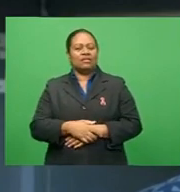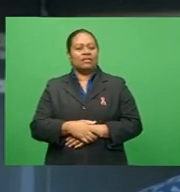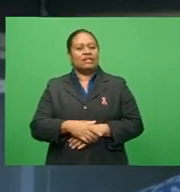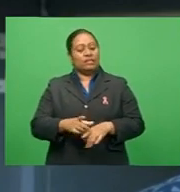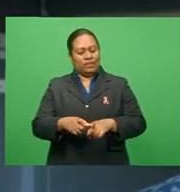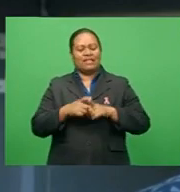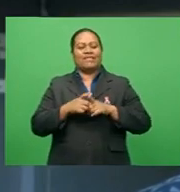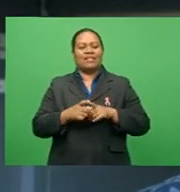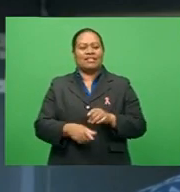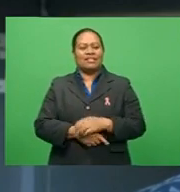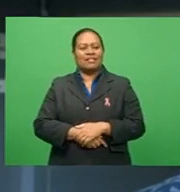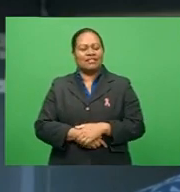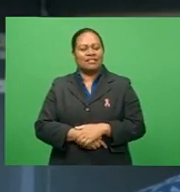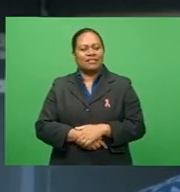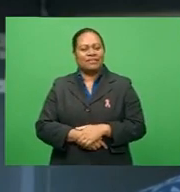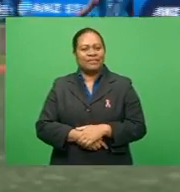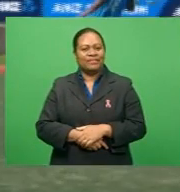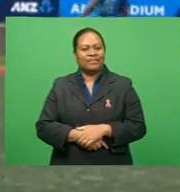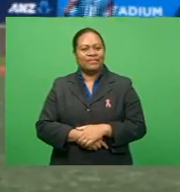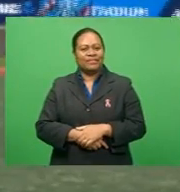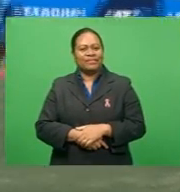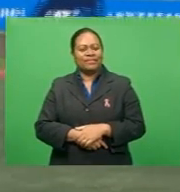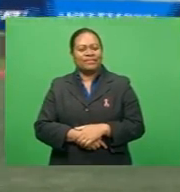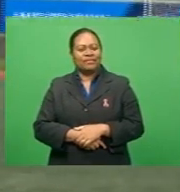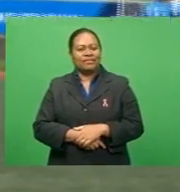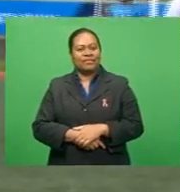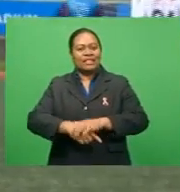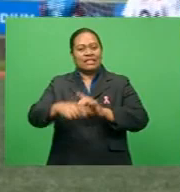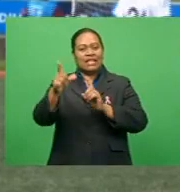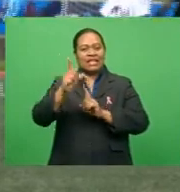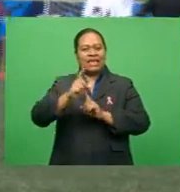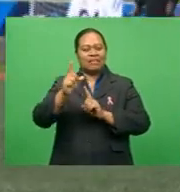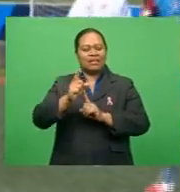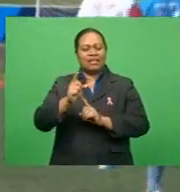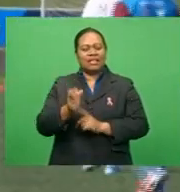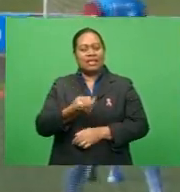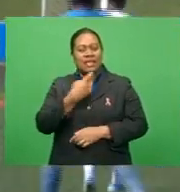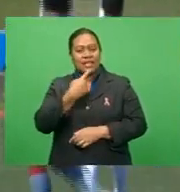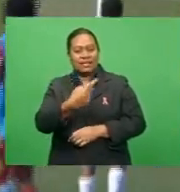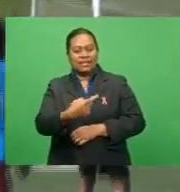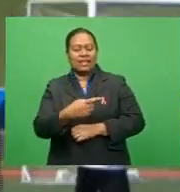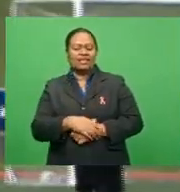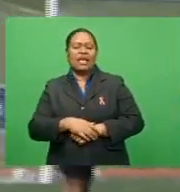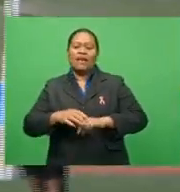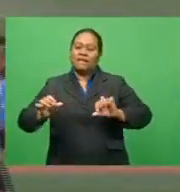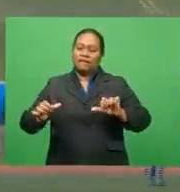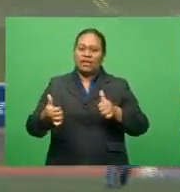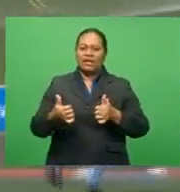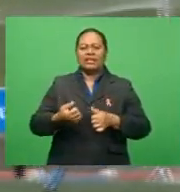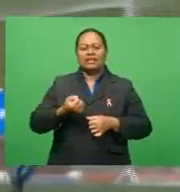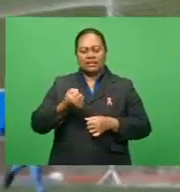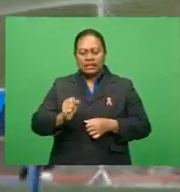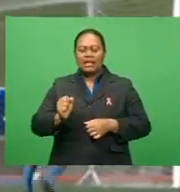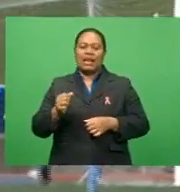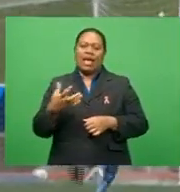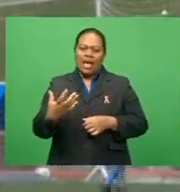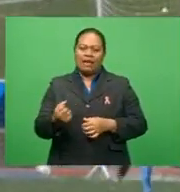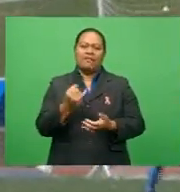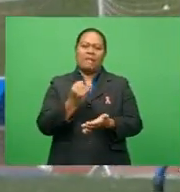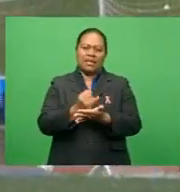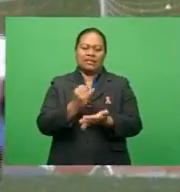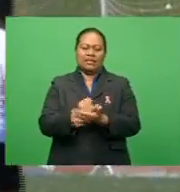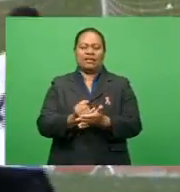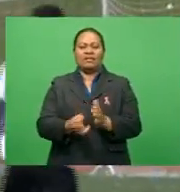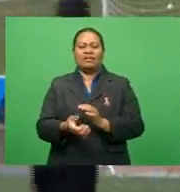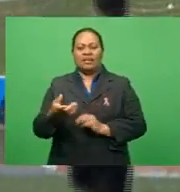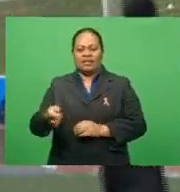for us because Rewa wants to win the league too. Captain Felipe Mbara Vilala says finishing is still one area the team will need to iron out